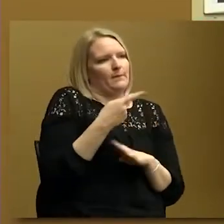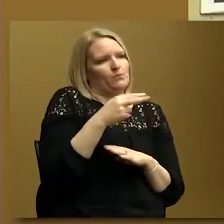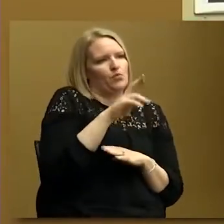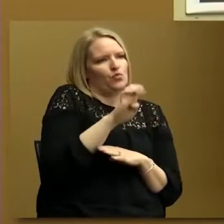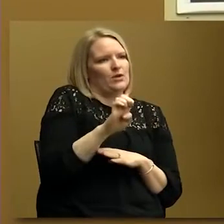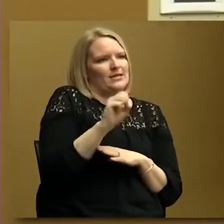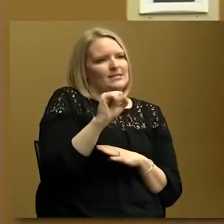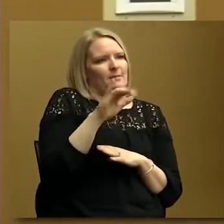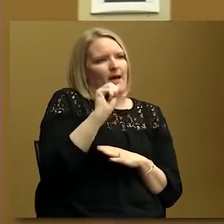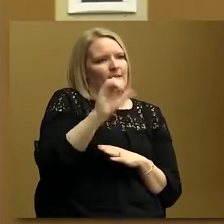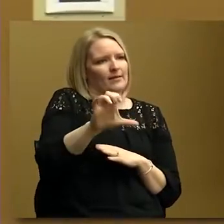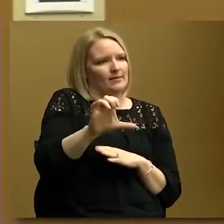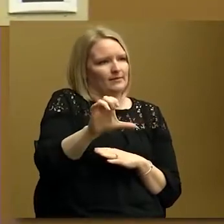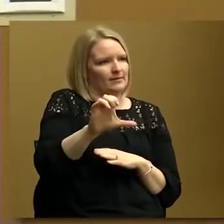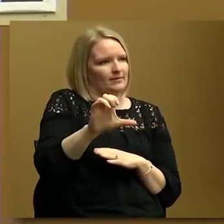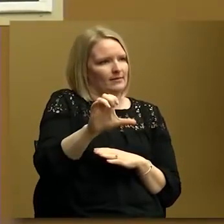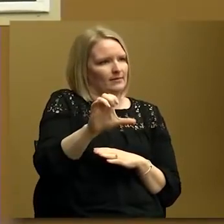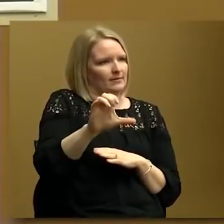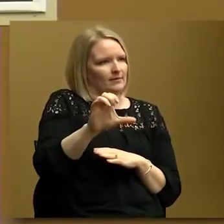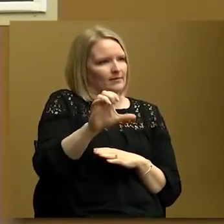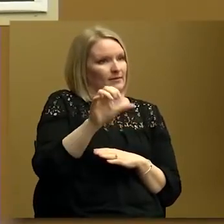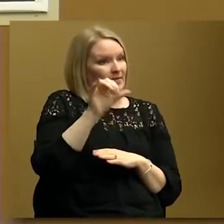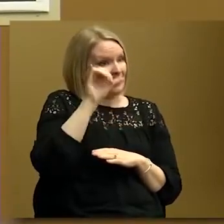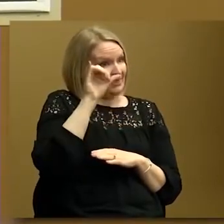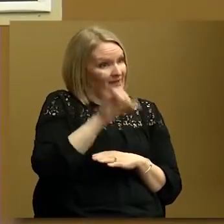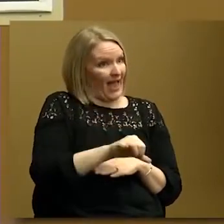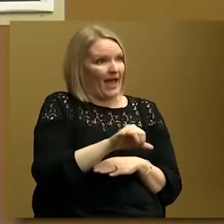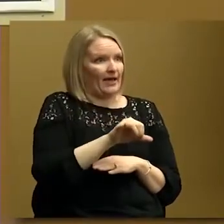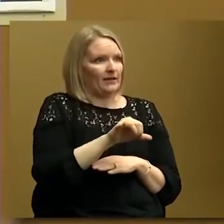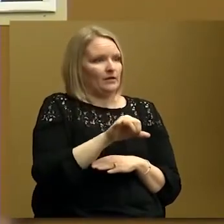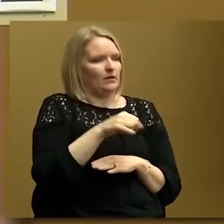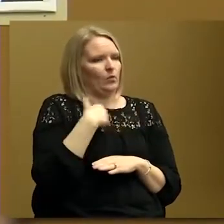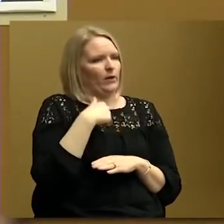levels. And that's where it's a big